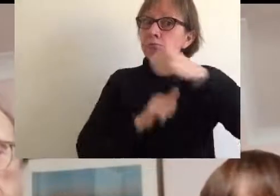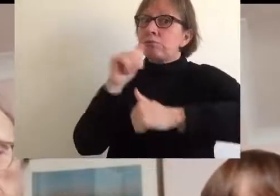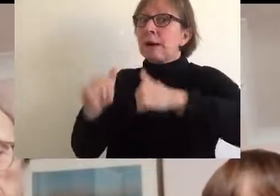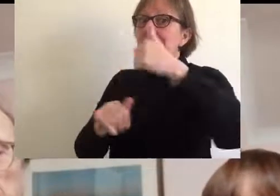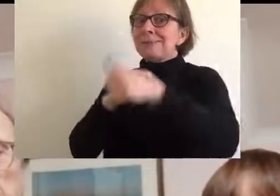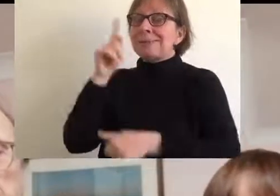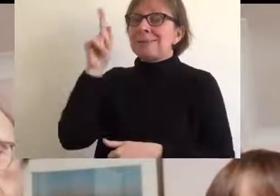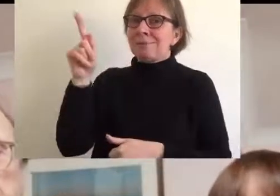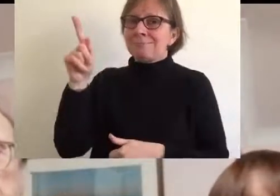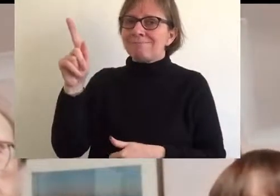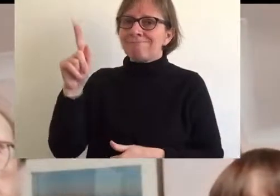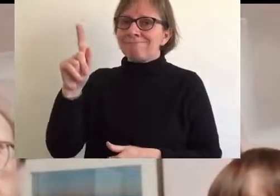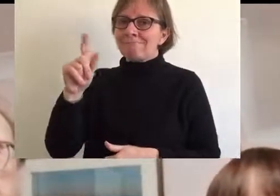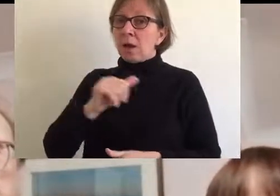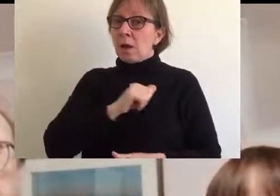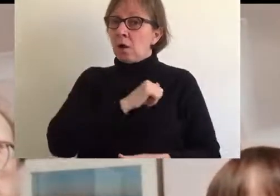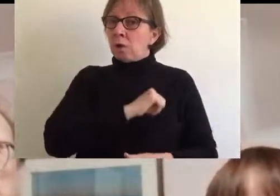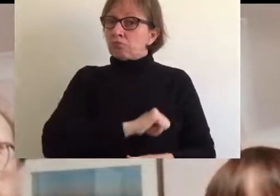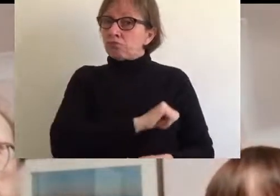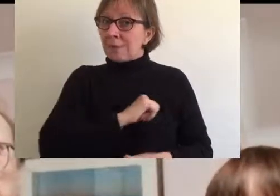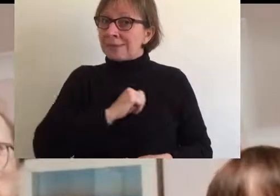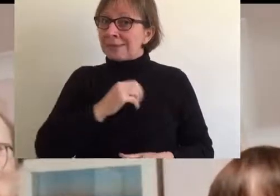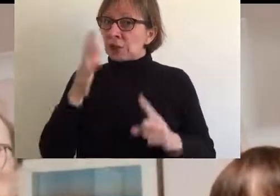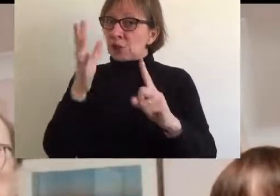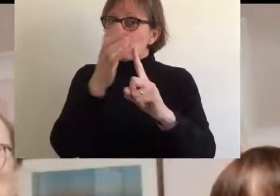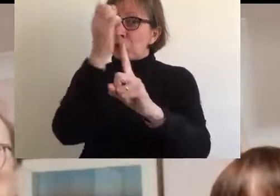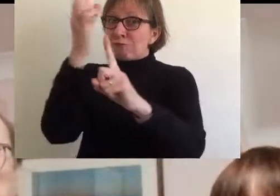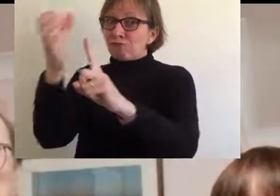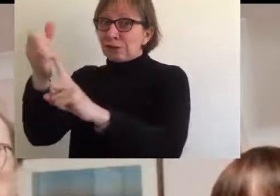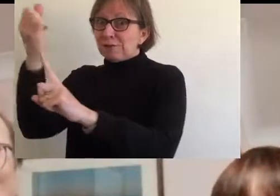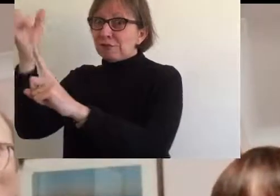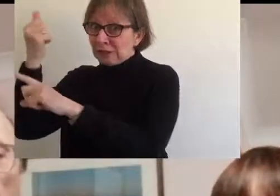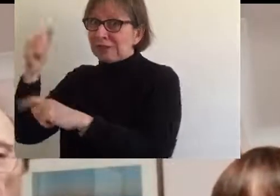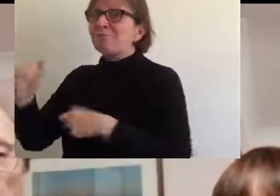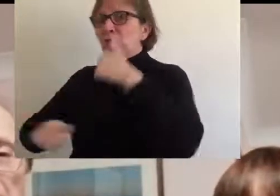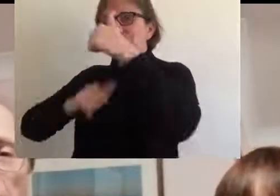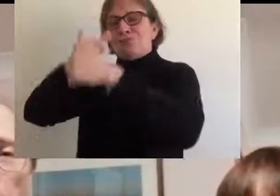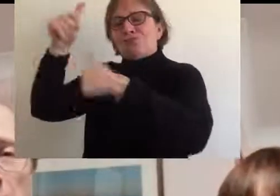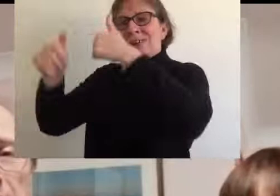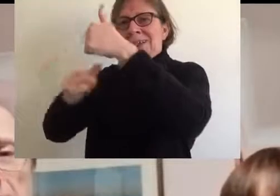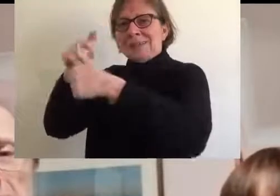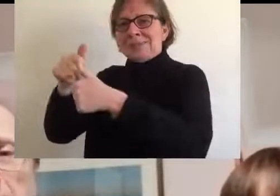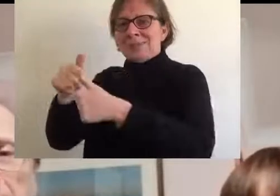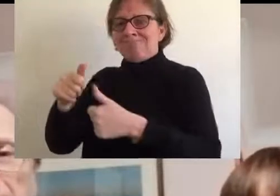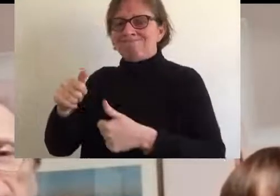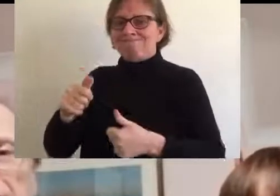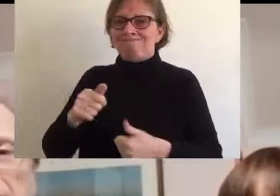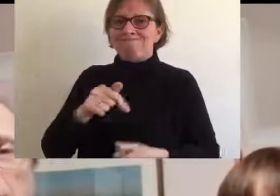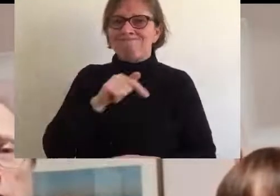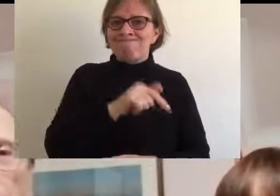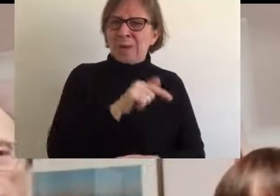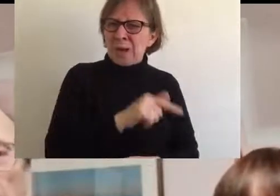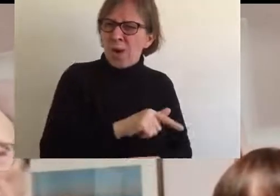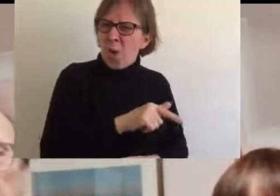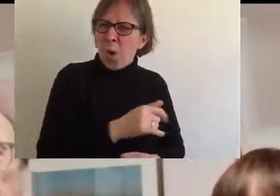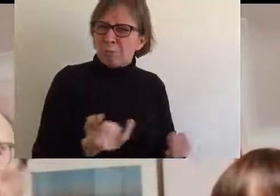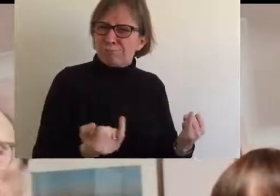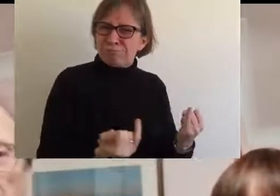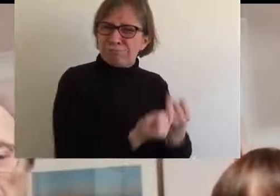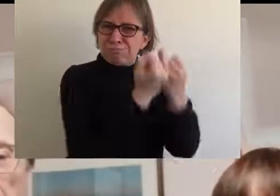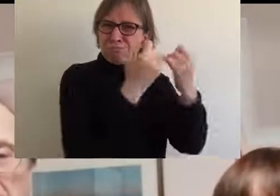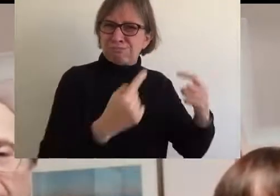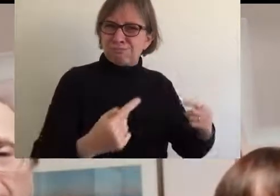your praise among promises and achievements. We sing your praise in the places of conflict